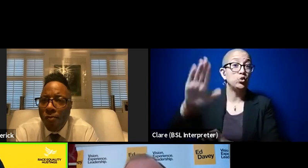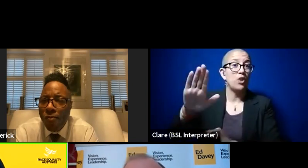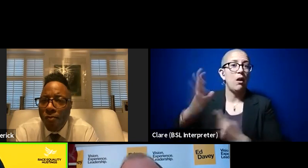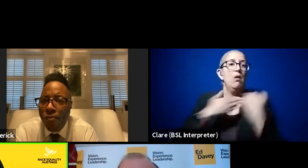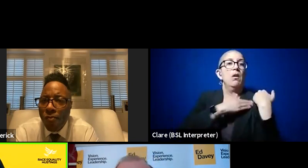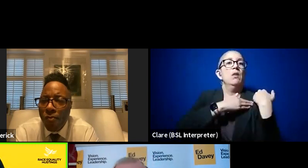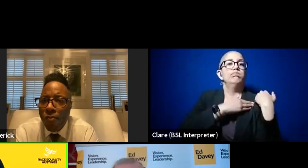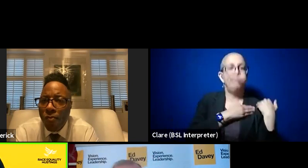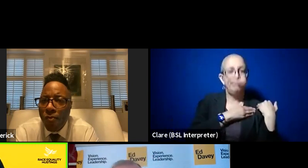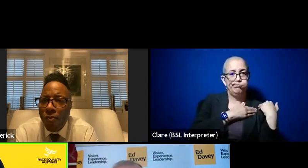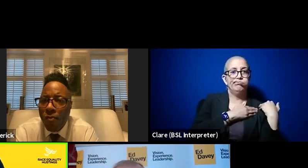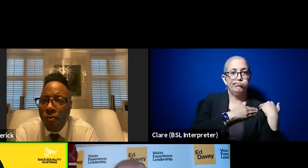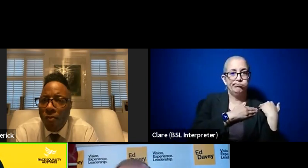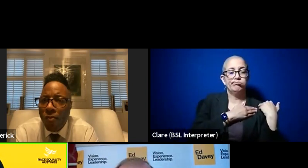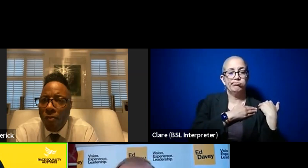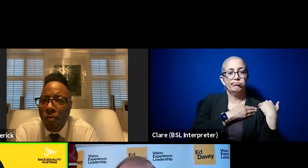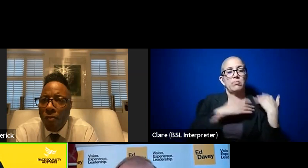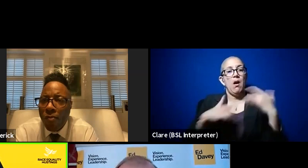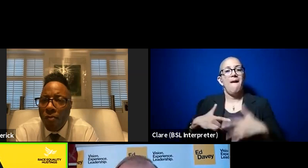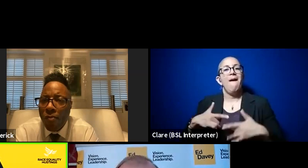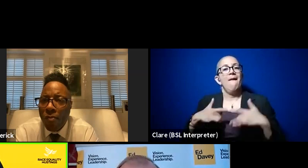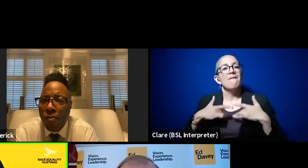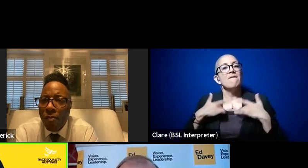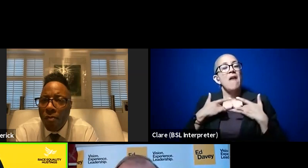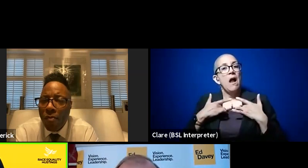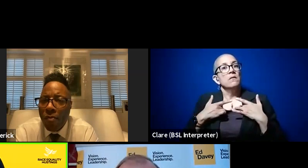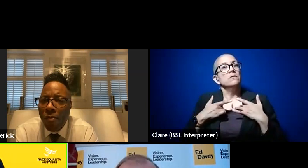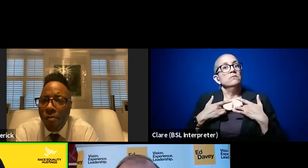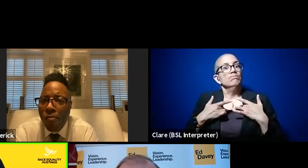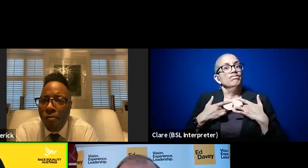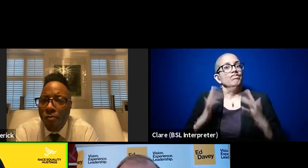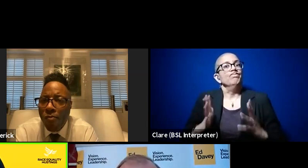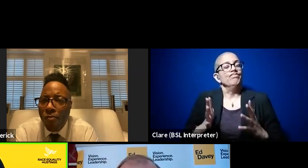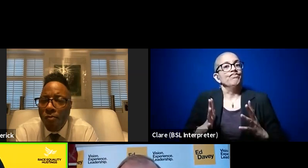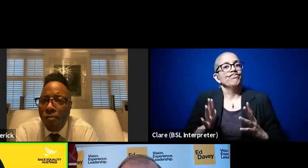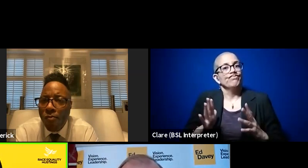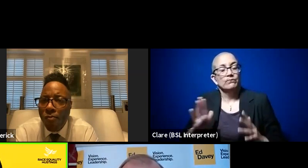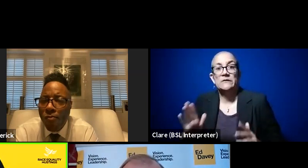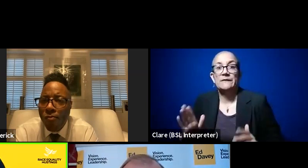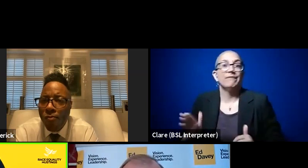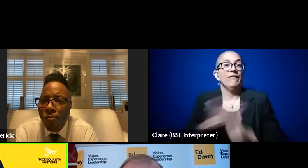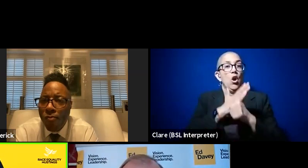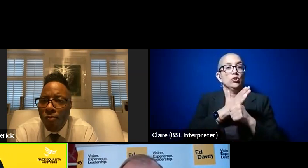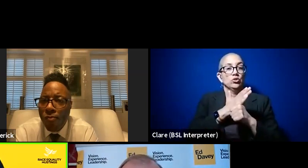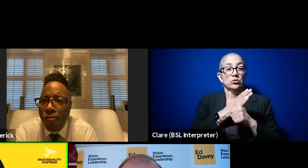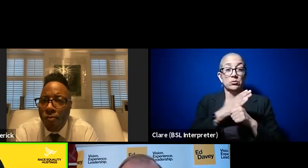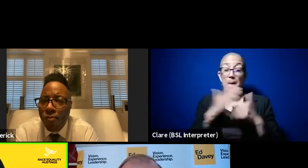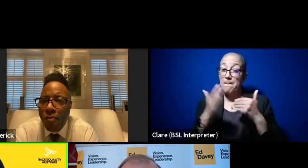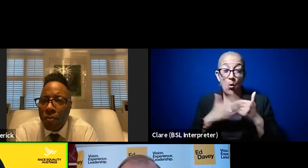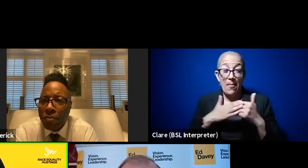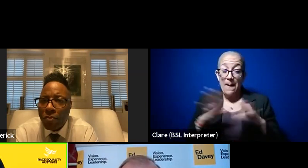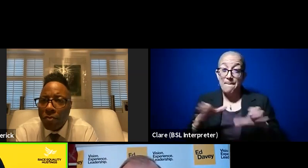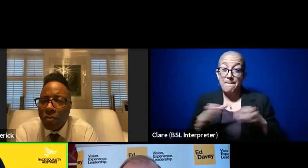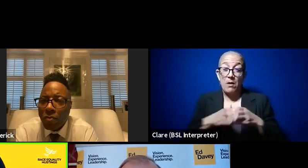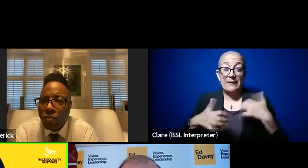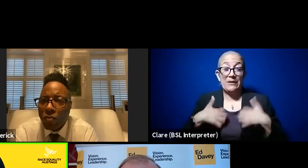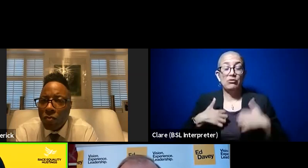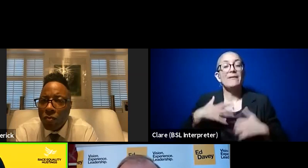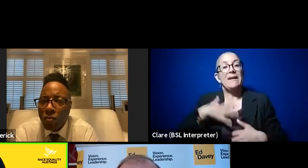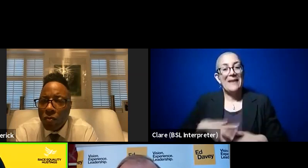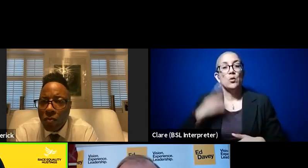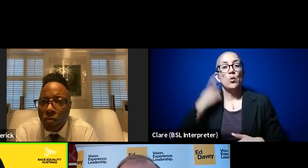felt very keenly that actually, first and foremost, even above party interests, I needed to